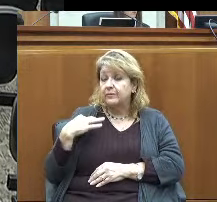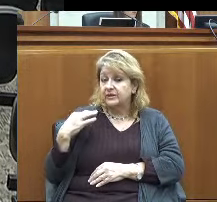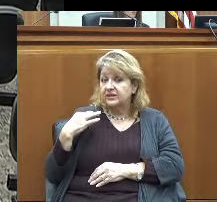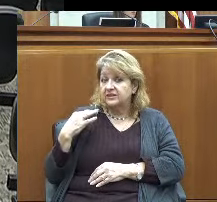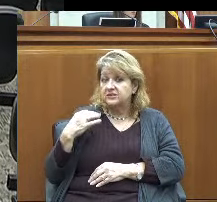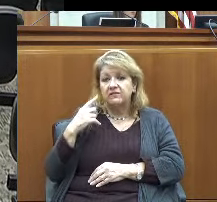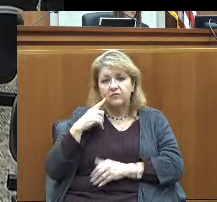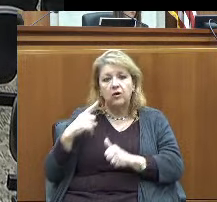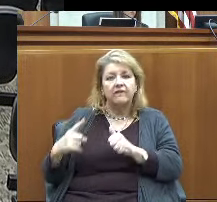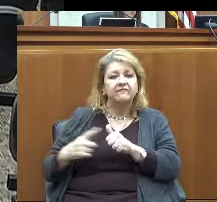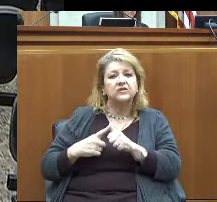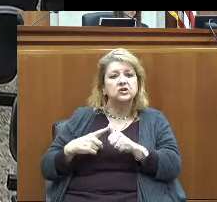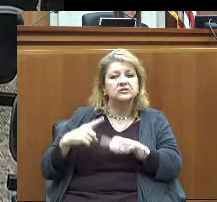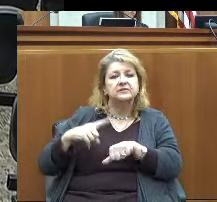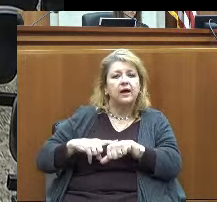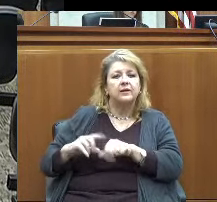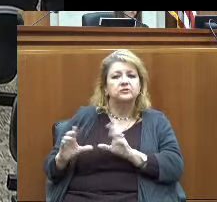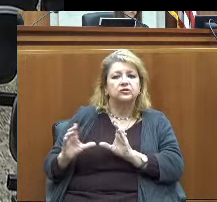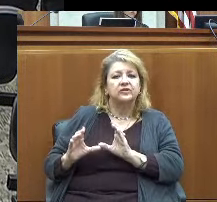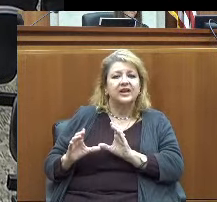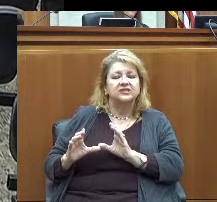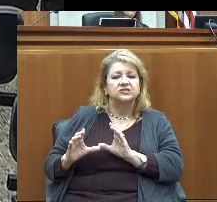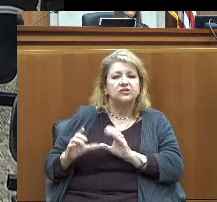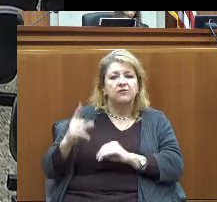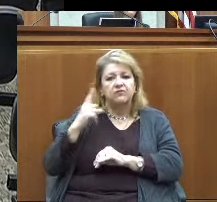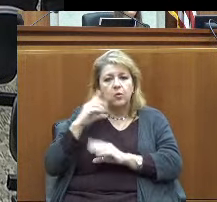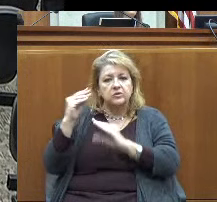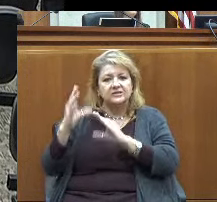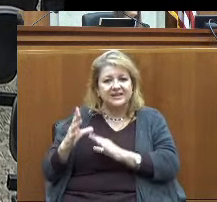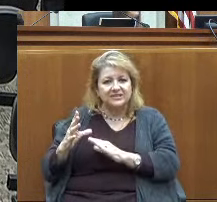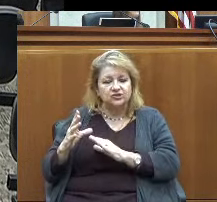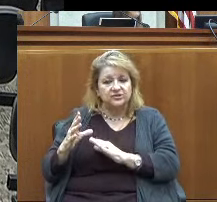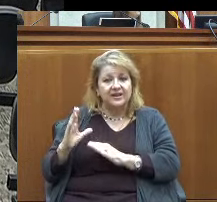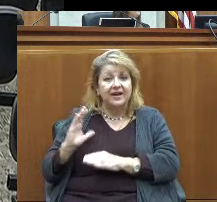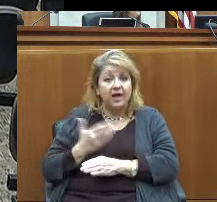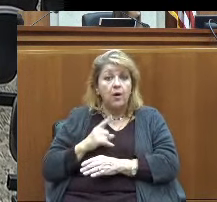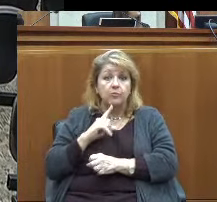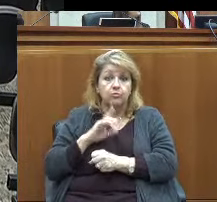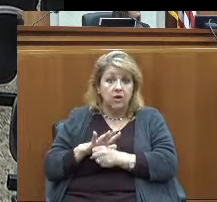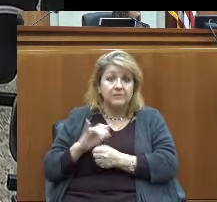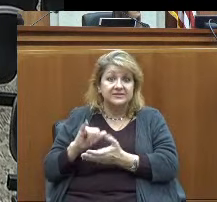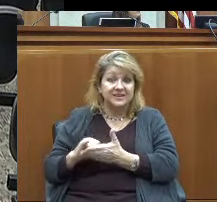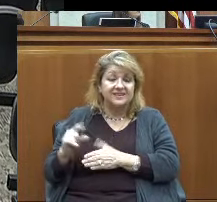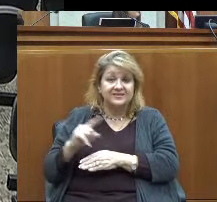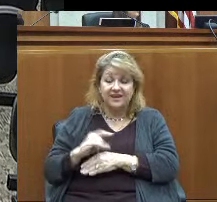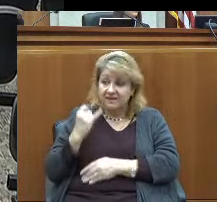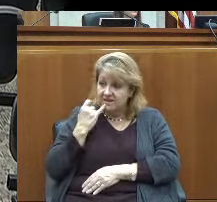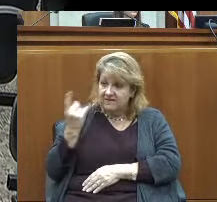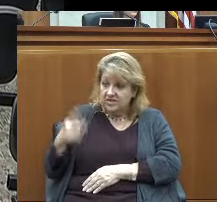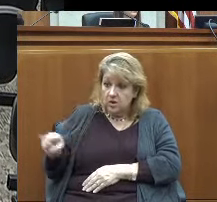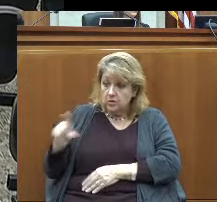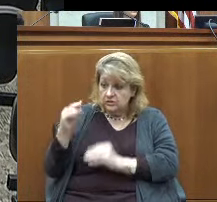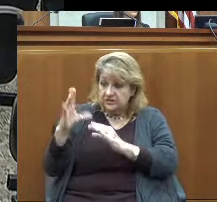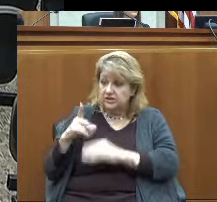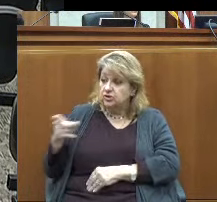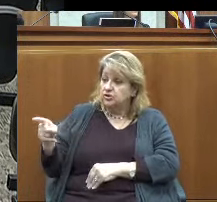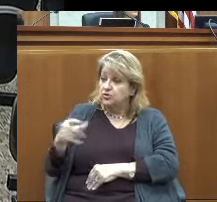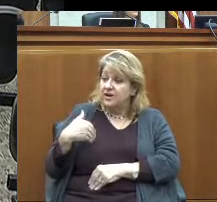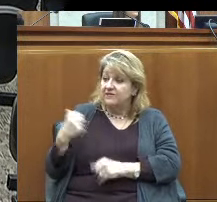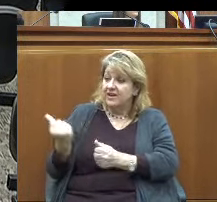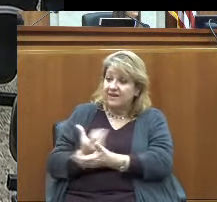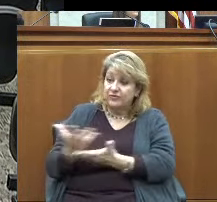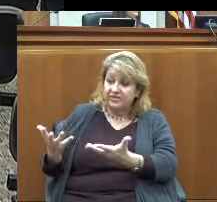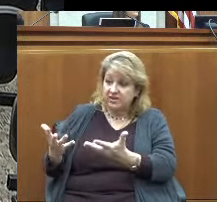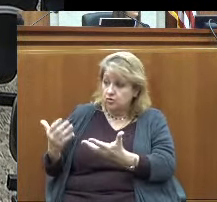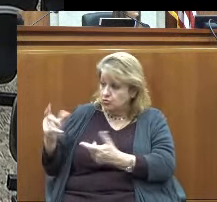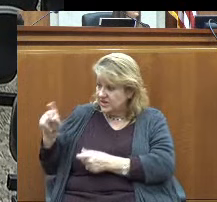applicants for initial certification of teachers, and what our promise was on that day if those teachers had everything that they need, then we would be